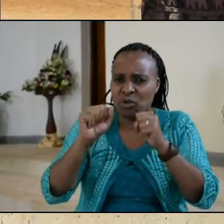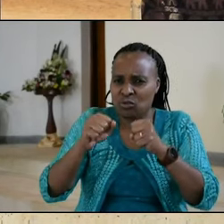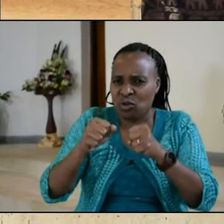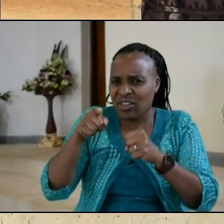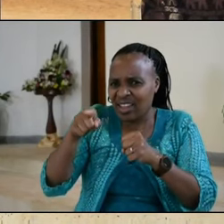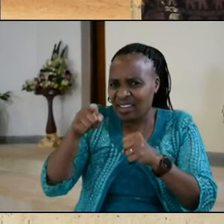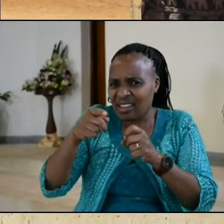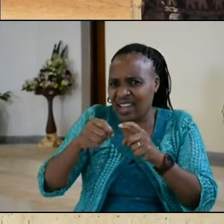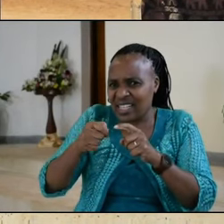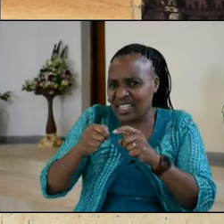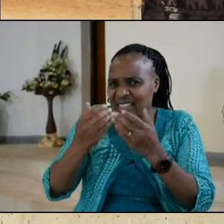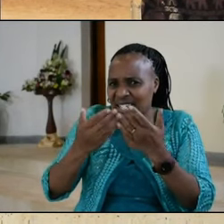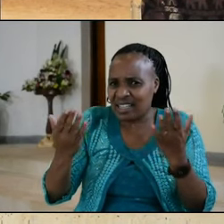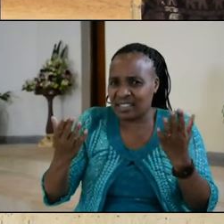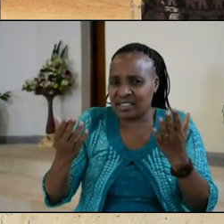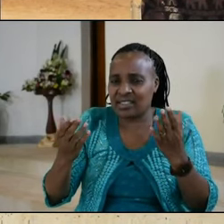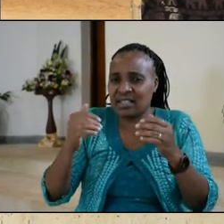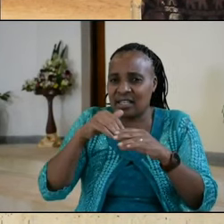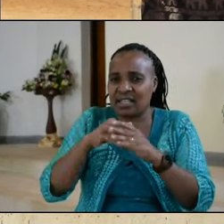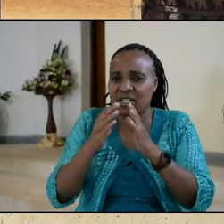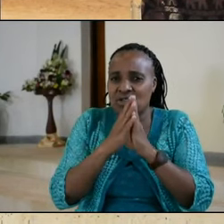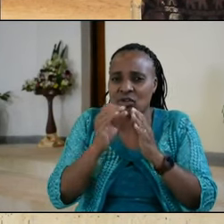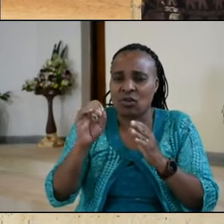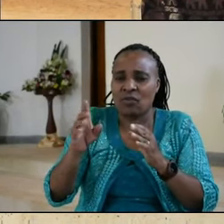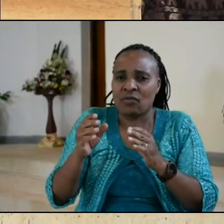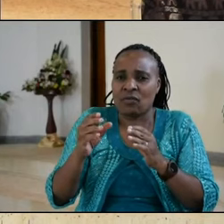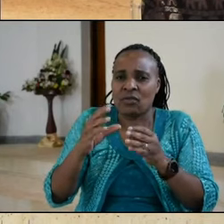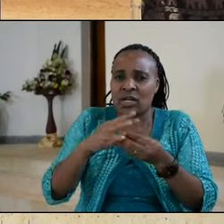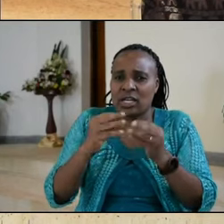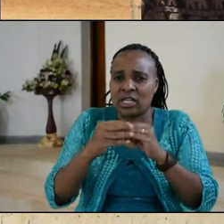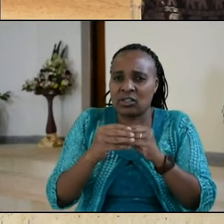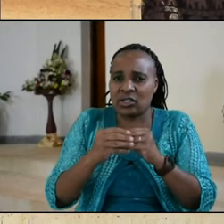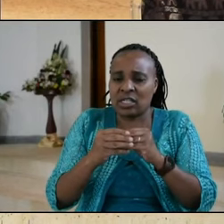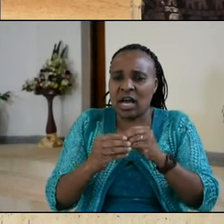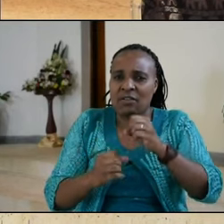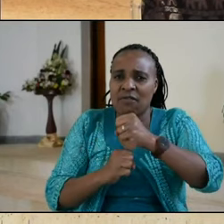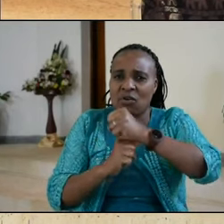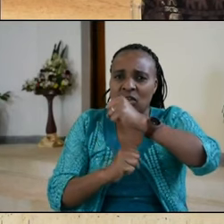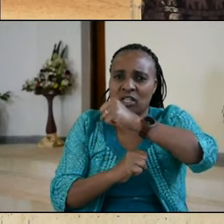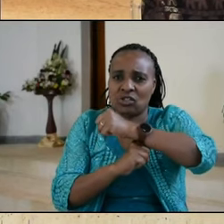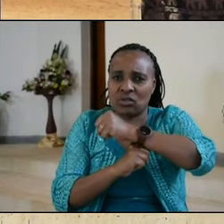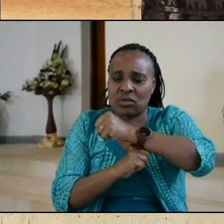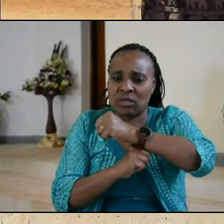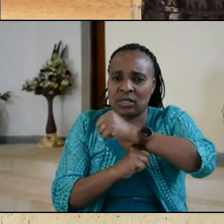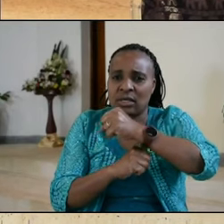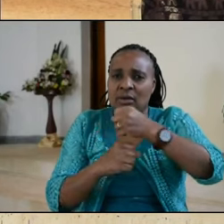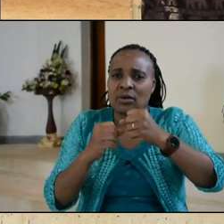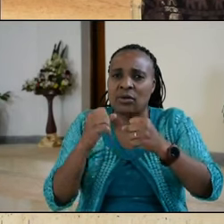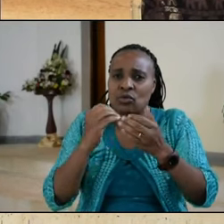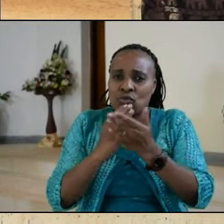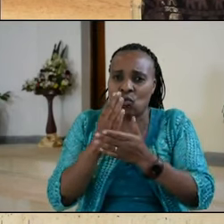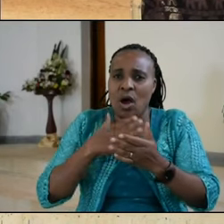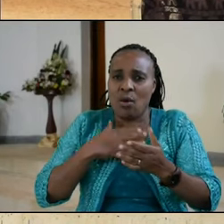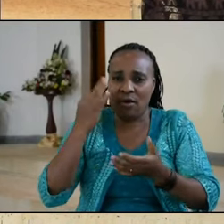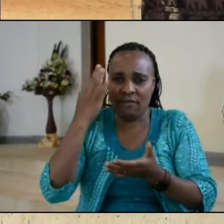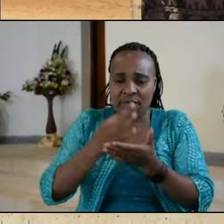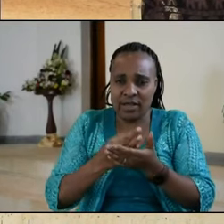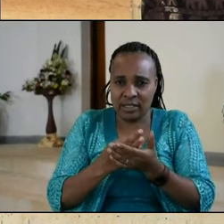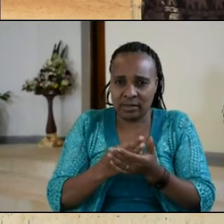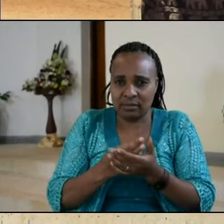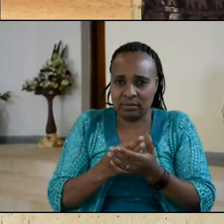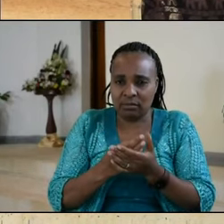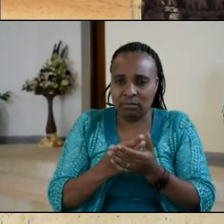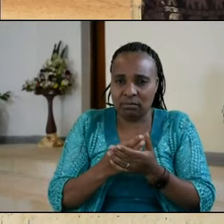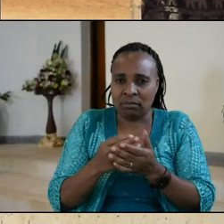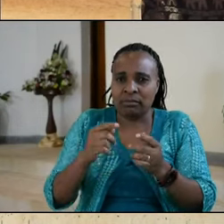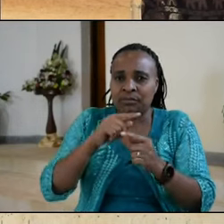things in the story of creation that are foundational to our faith, Jack? When